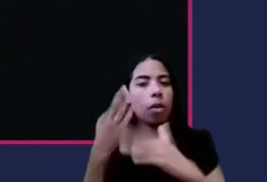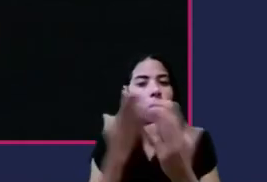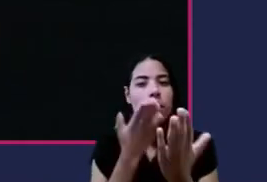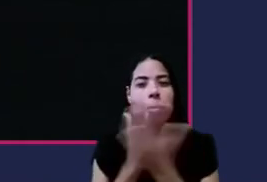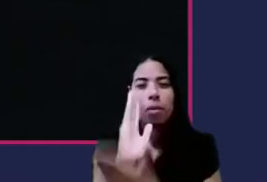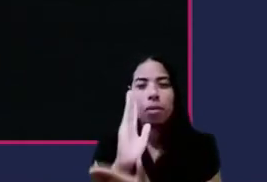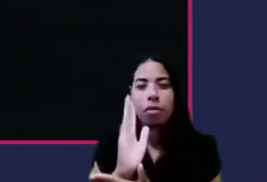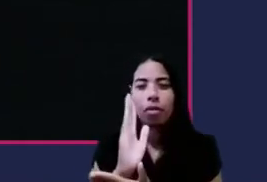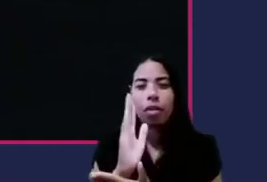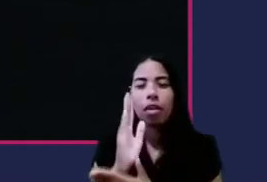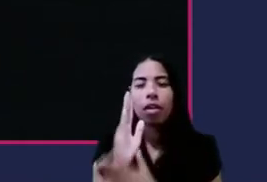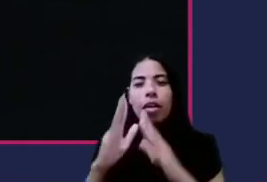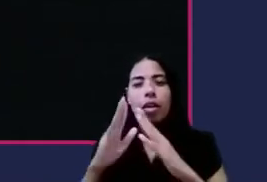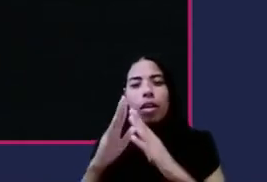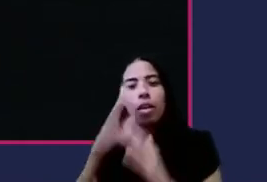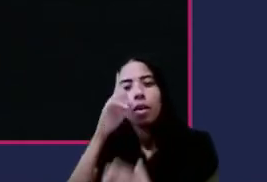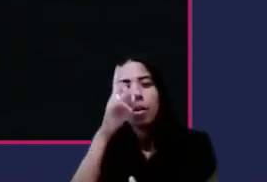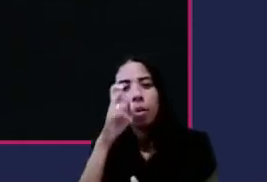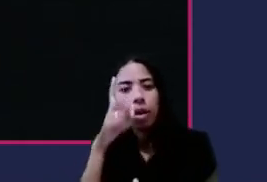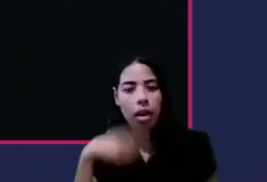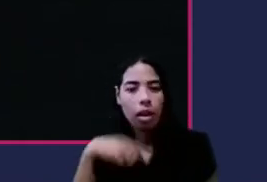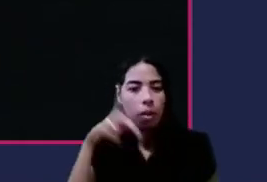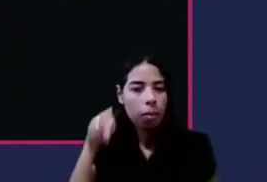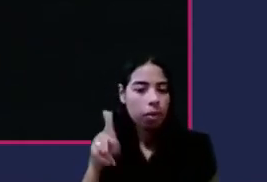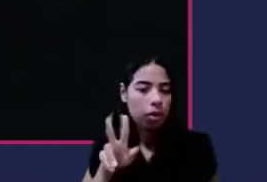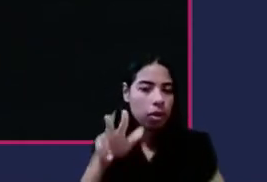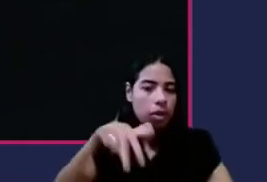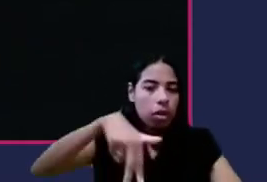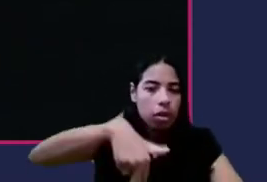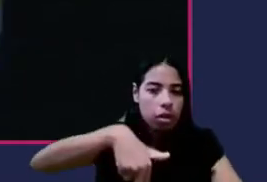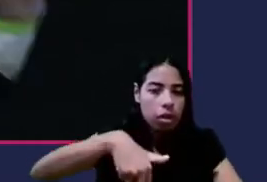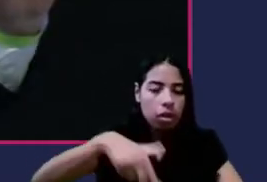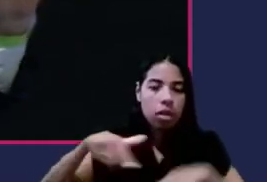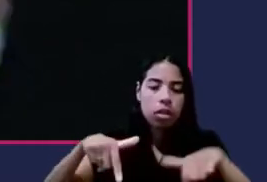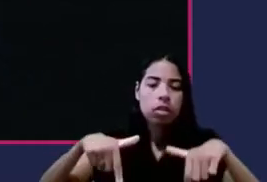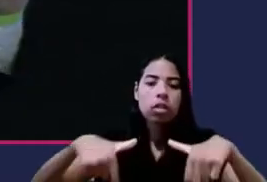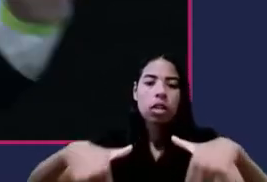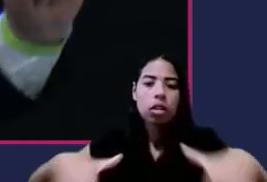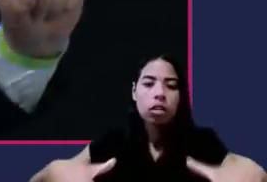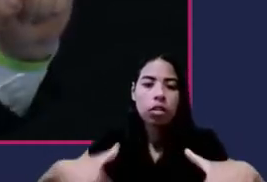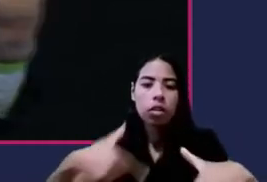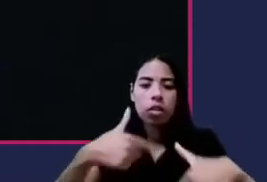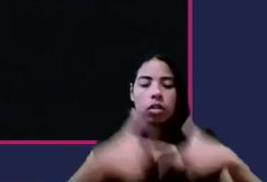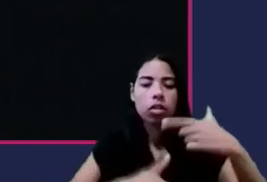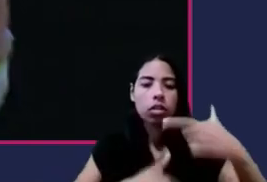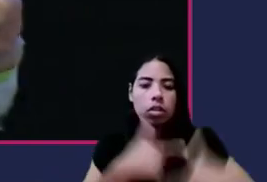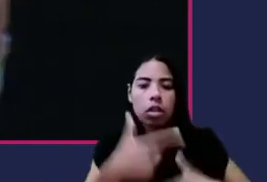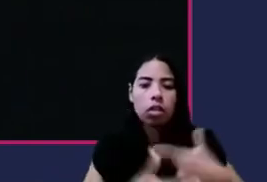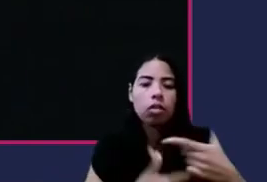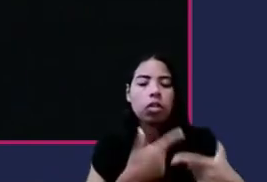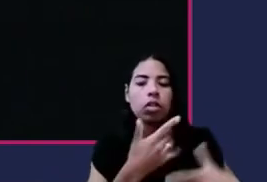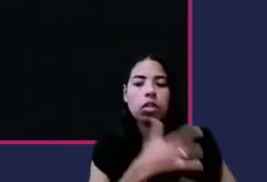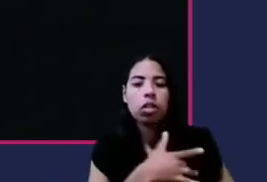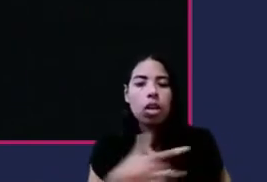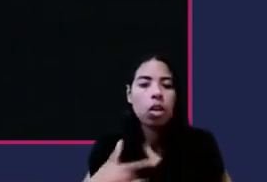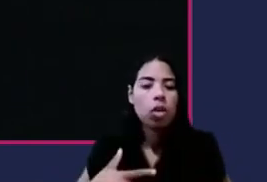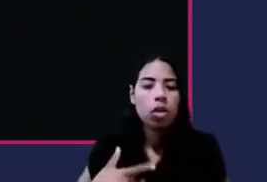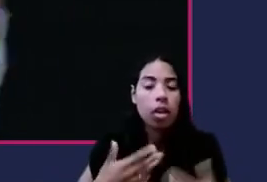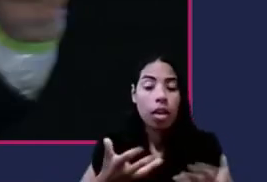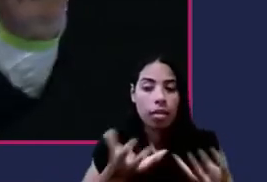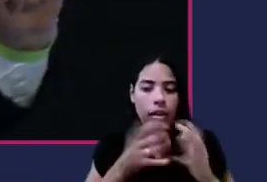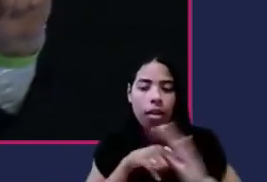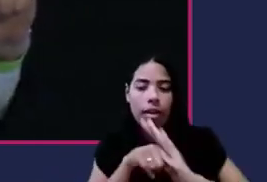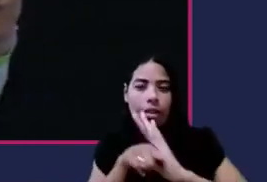in research. It would prevent our hospitals. And I am the president of the Parliamentary Front in Defense of